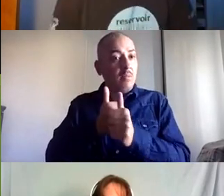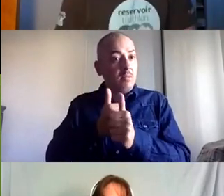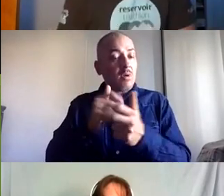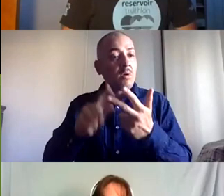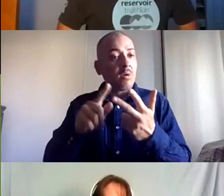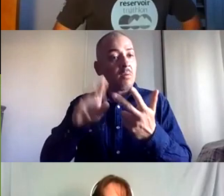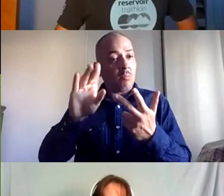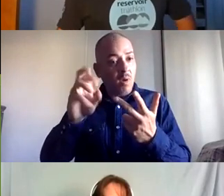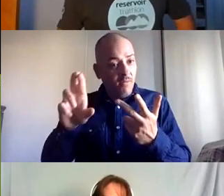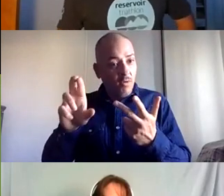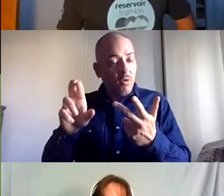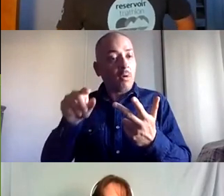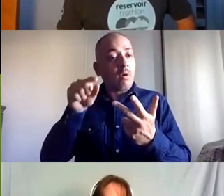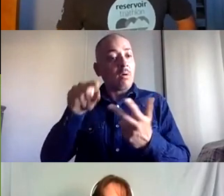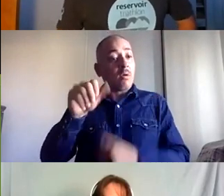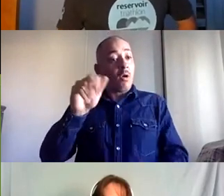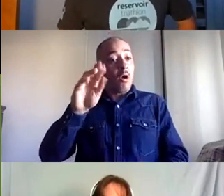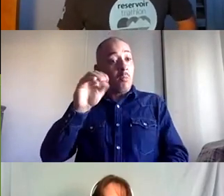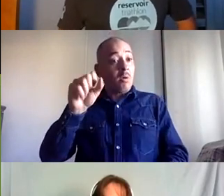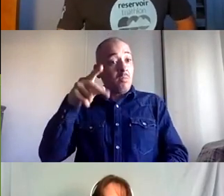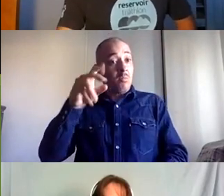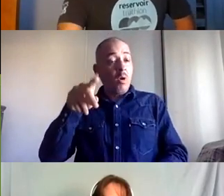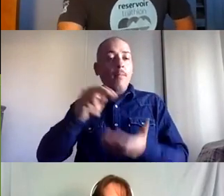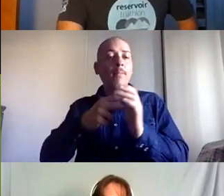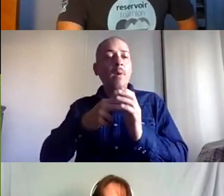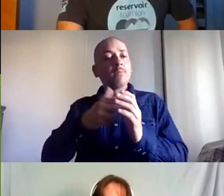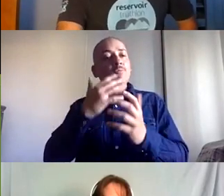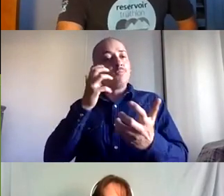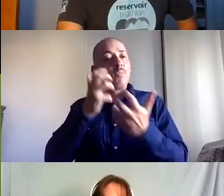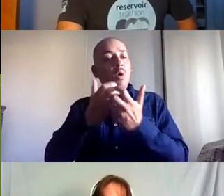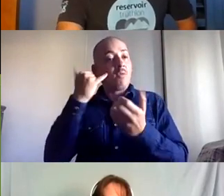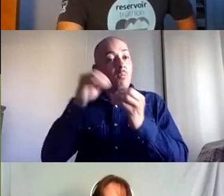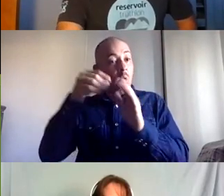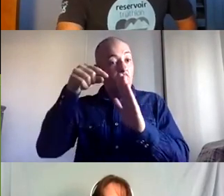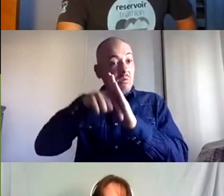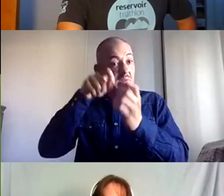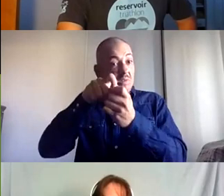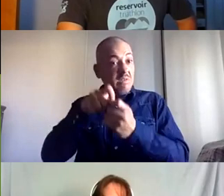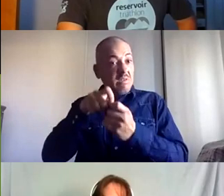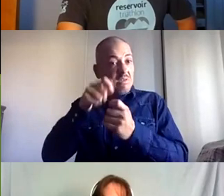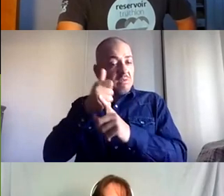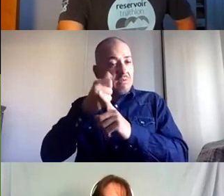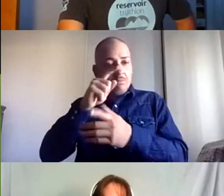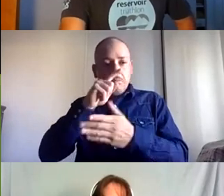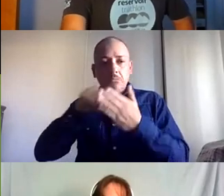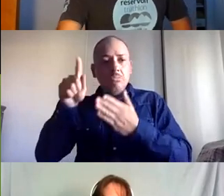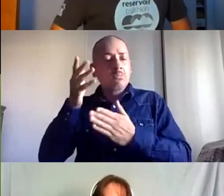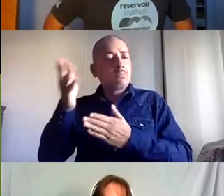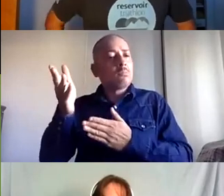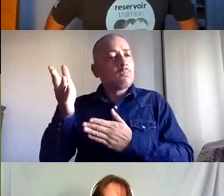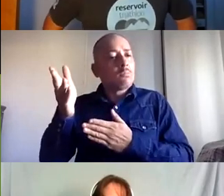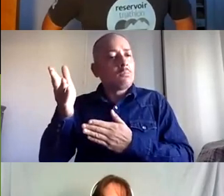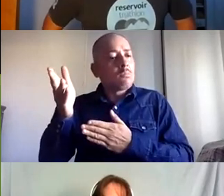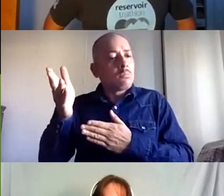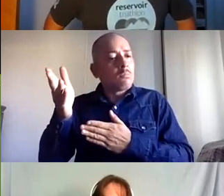buffer. This RMS prop is basically the optimizer. If you want more details about this, you should probably consult some kind